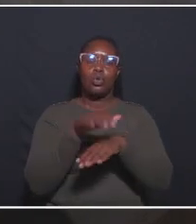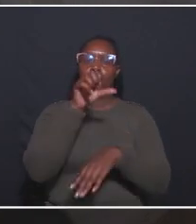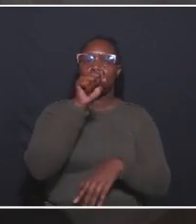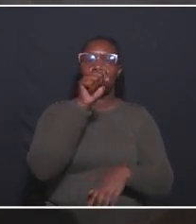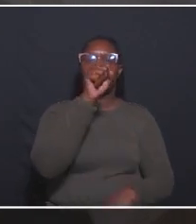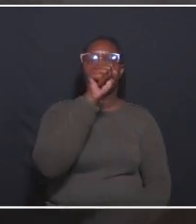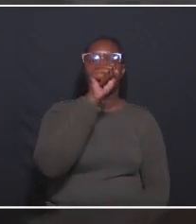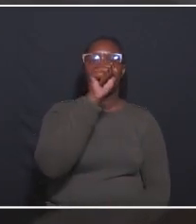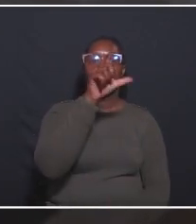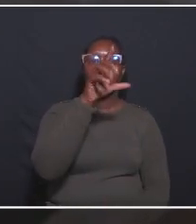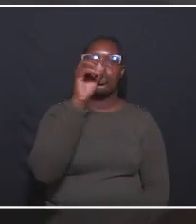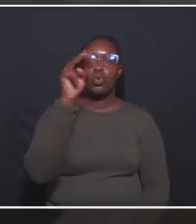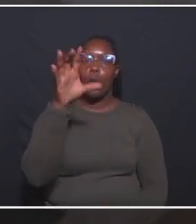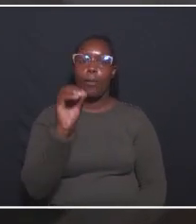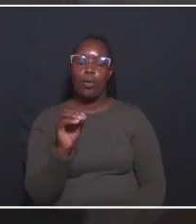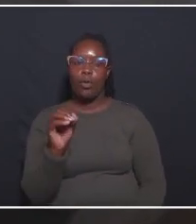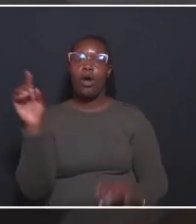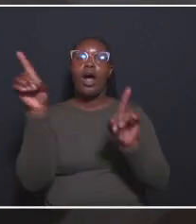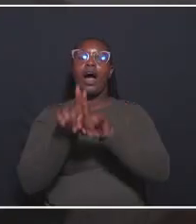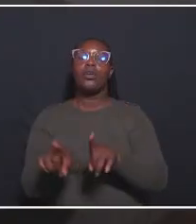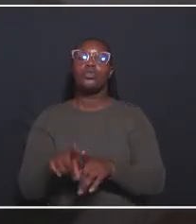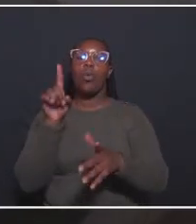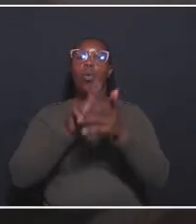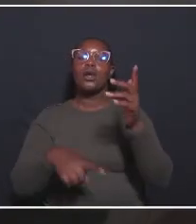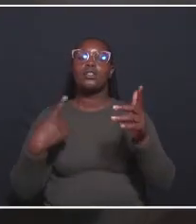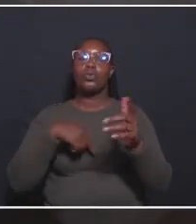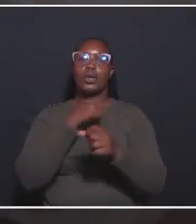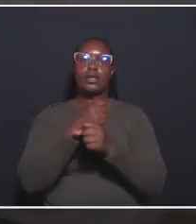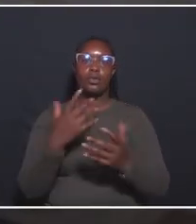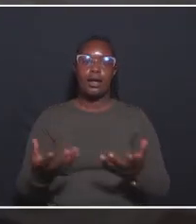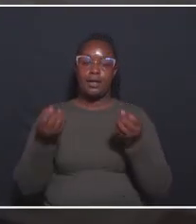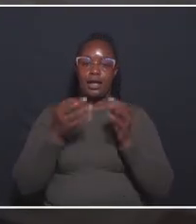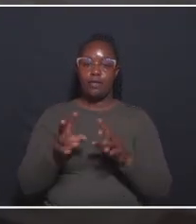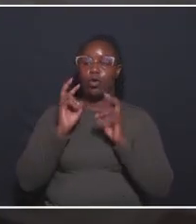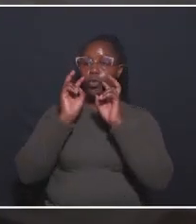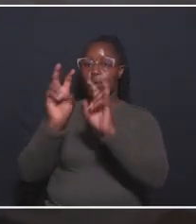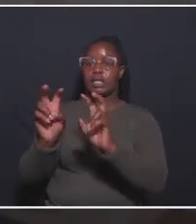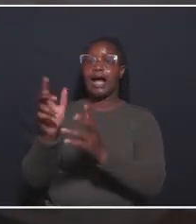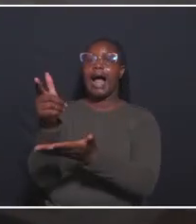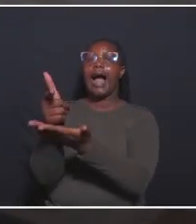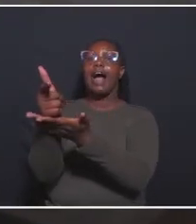and rhythm, because what we were doing was, if you watch a film that is,